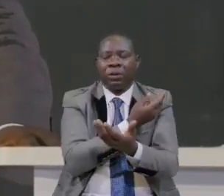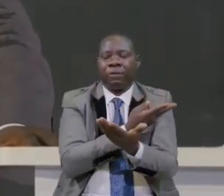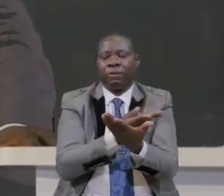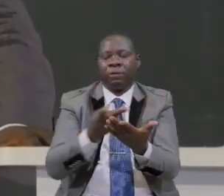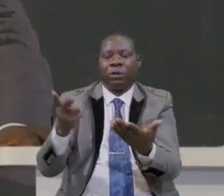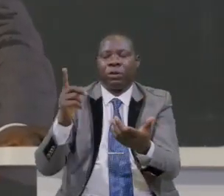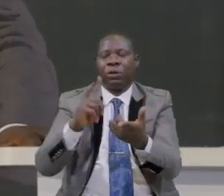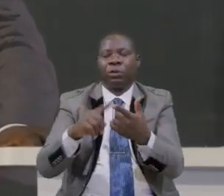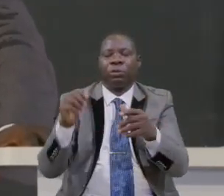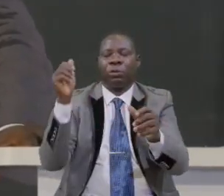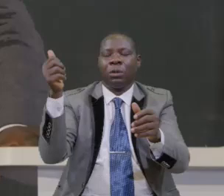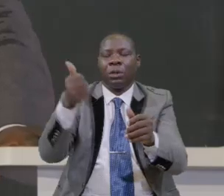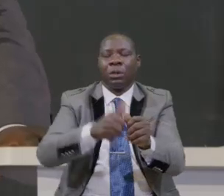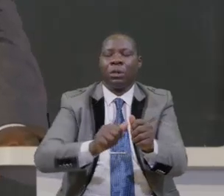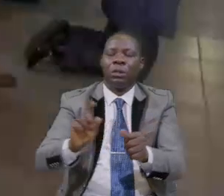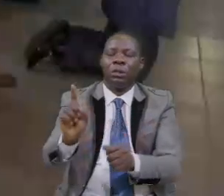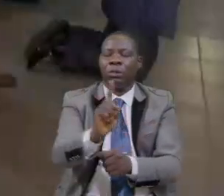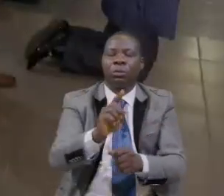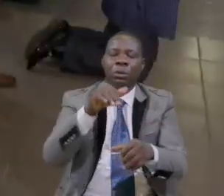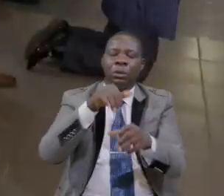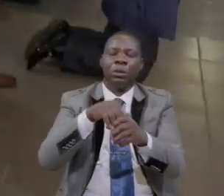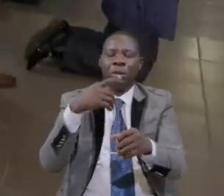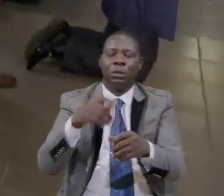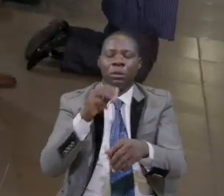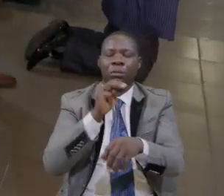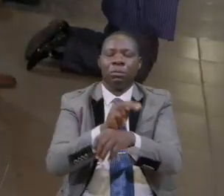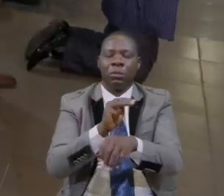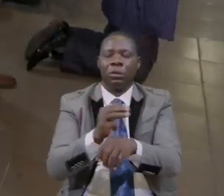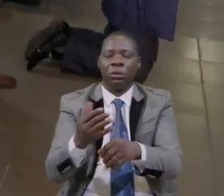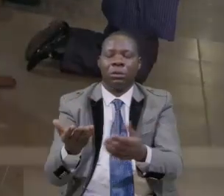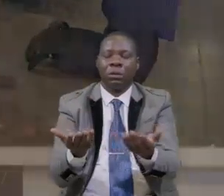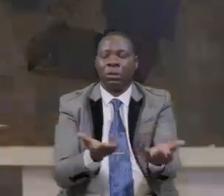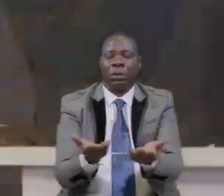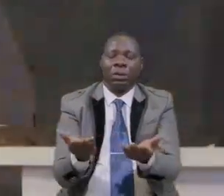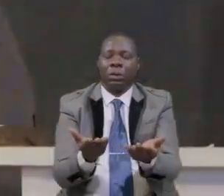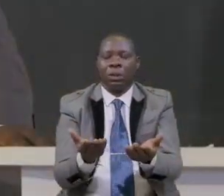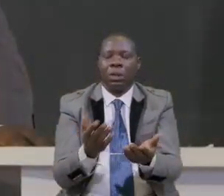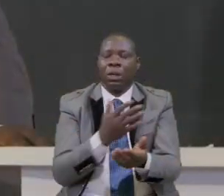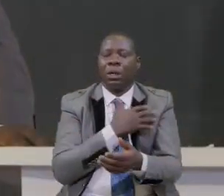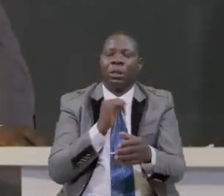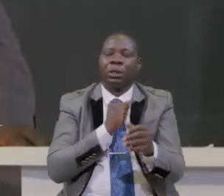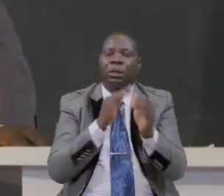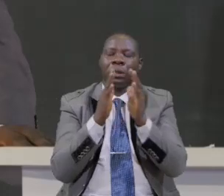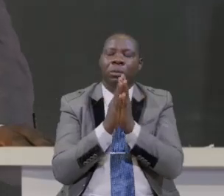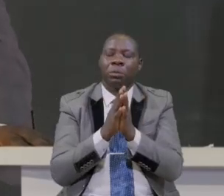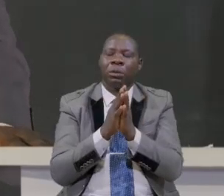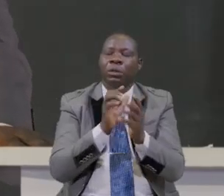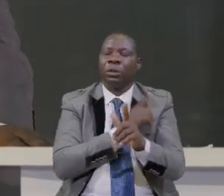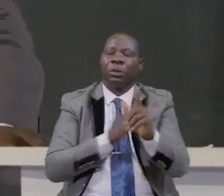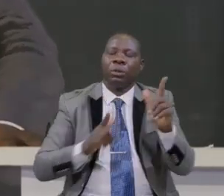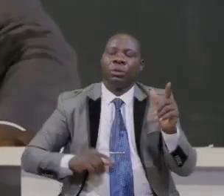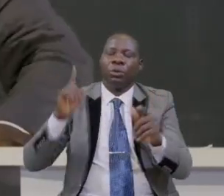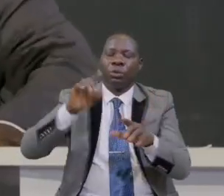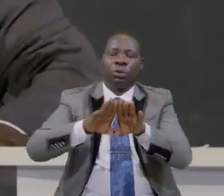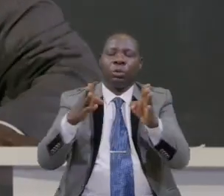anyone in the ministry here. Amen. And I pray, Lord, you open the windows of heaven. Amen.